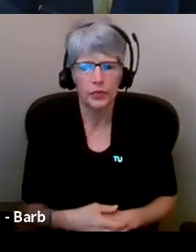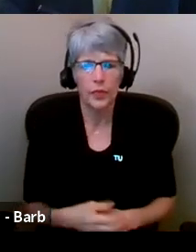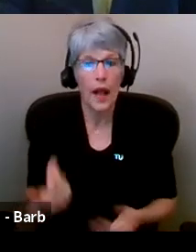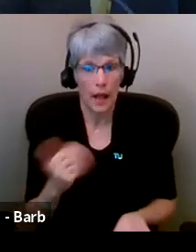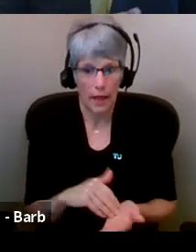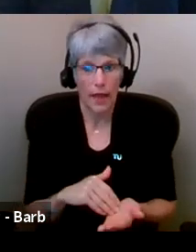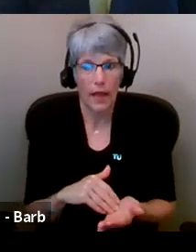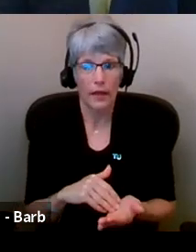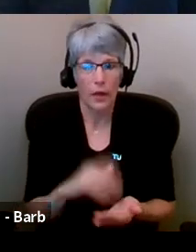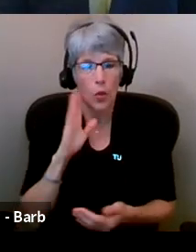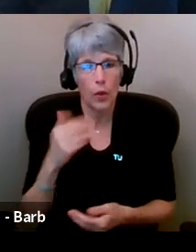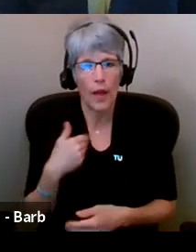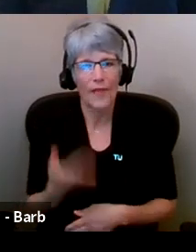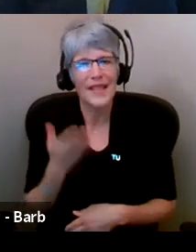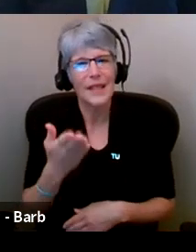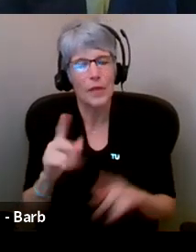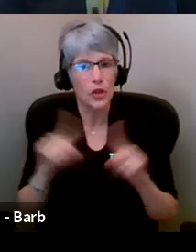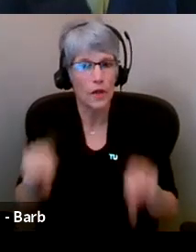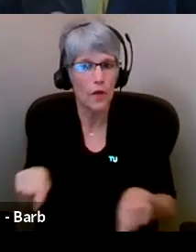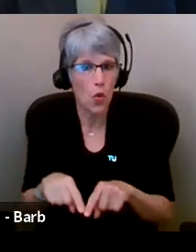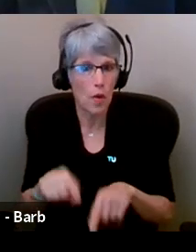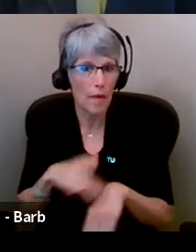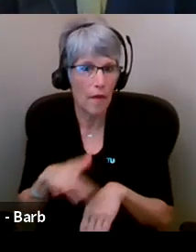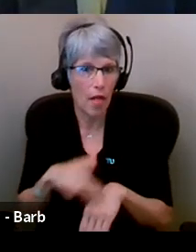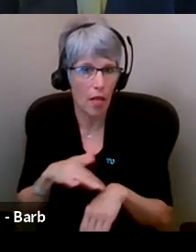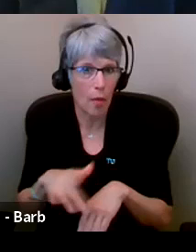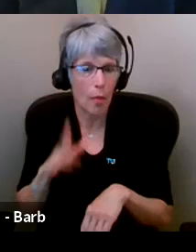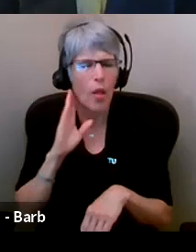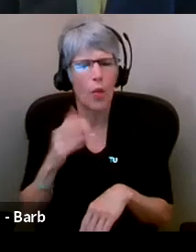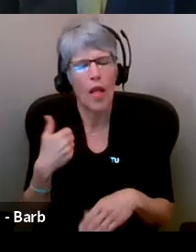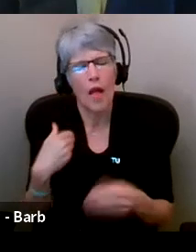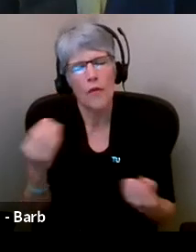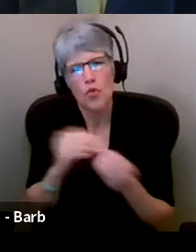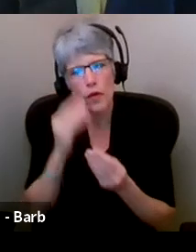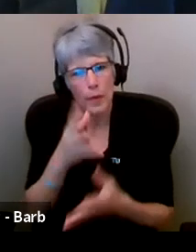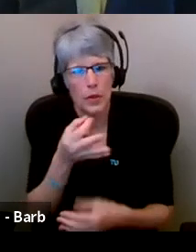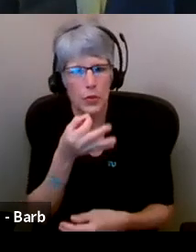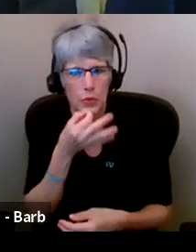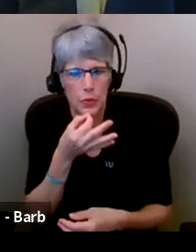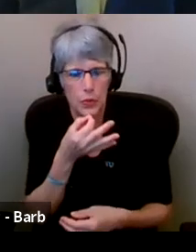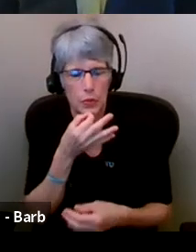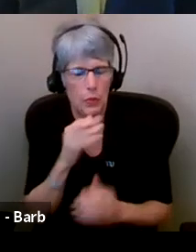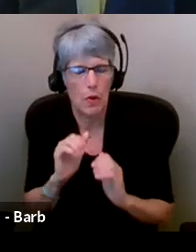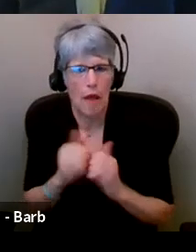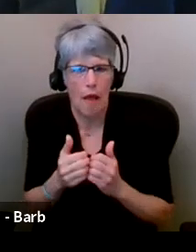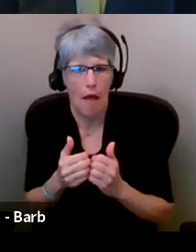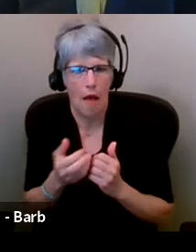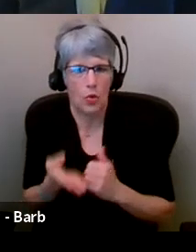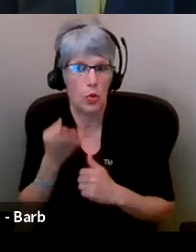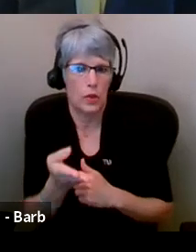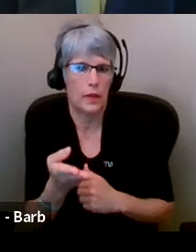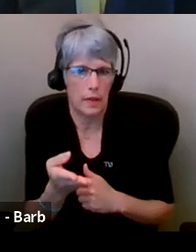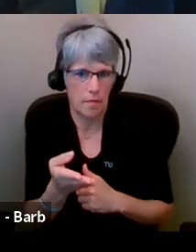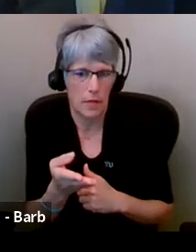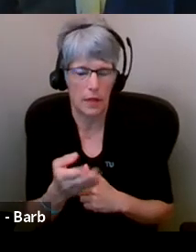we'll have a submission form that'll be available. There'll be more communication coming out with the details on how to submit that. I